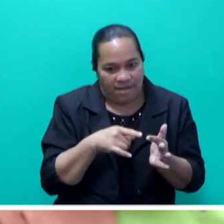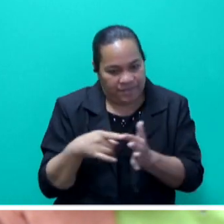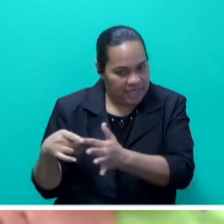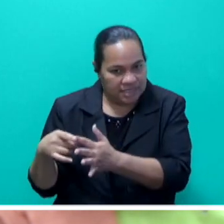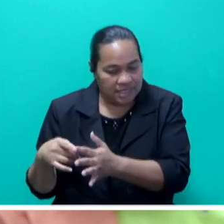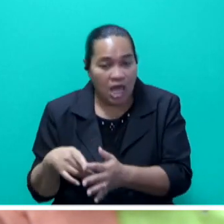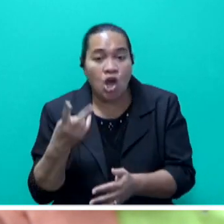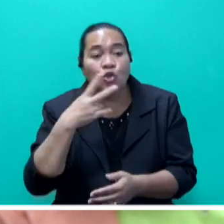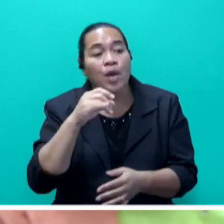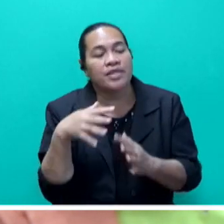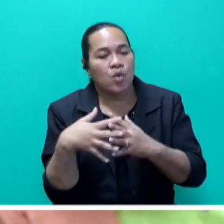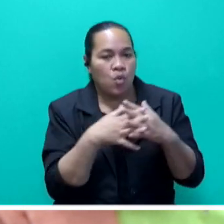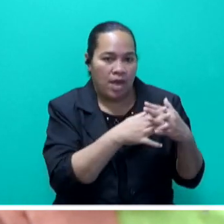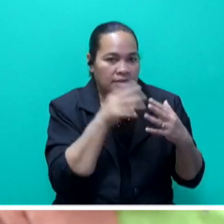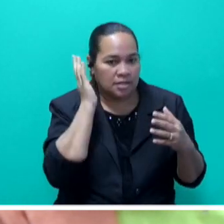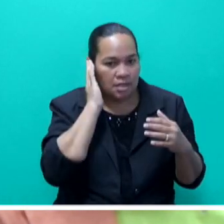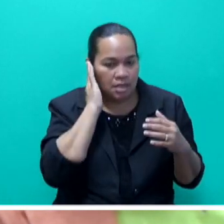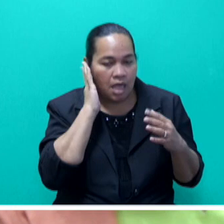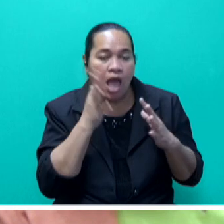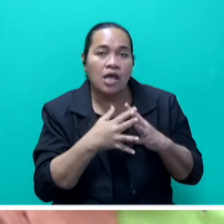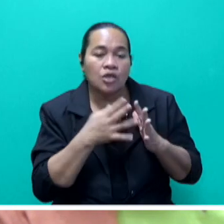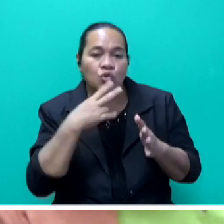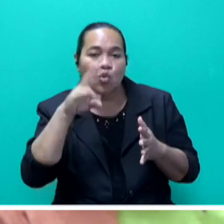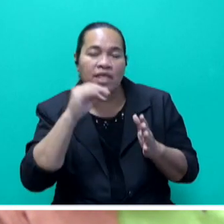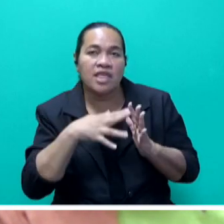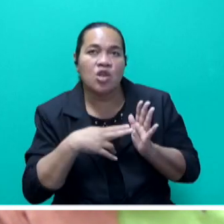20 in the Western Division, and 20 in the Northern Division.